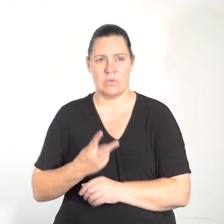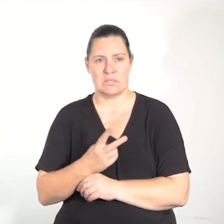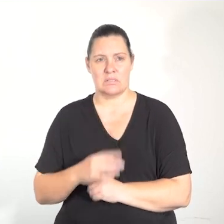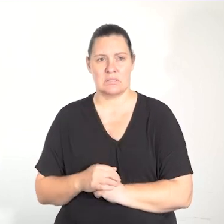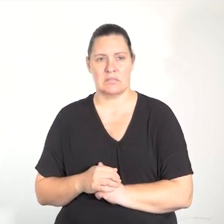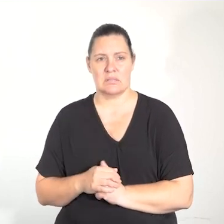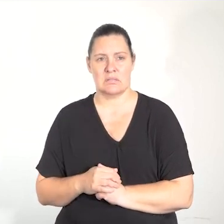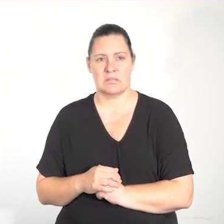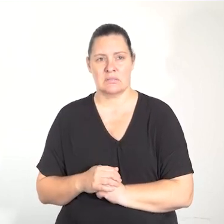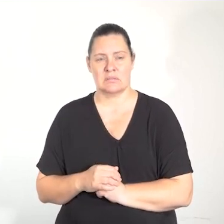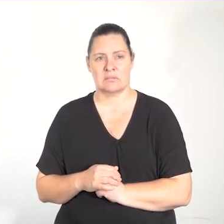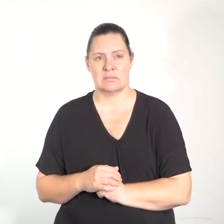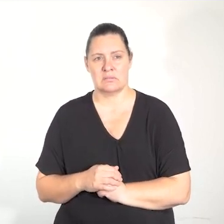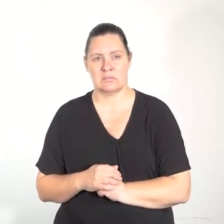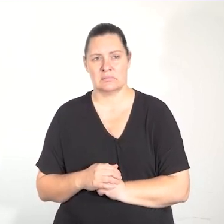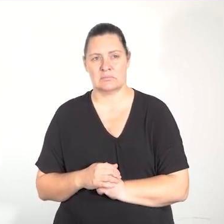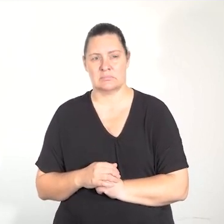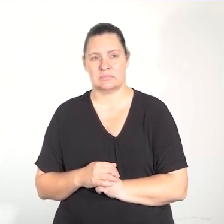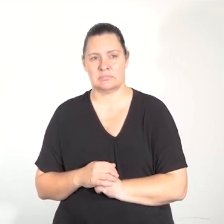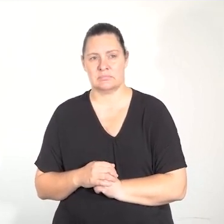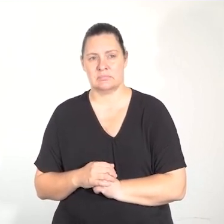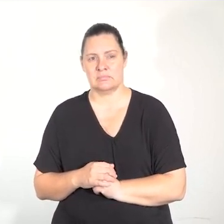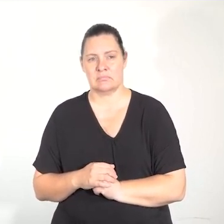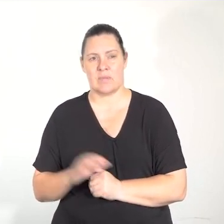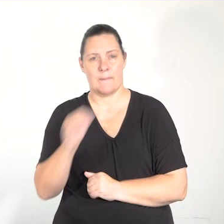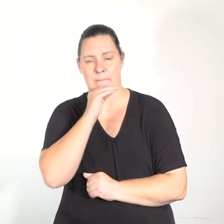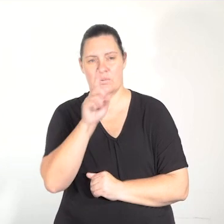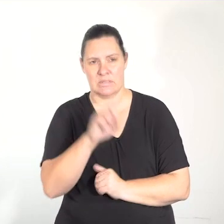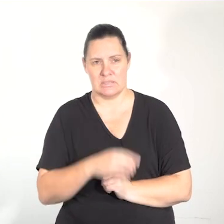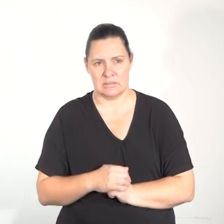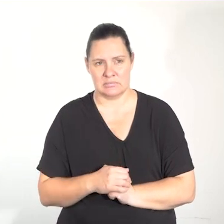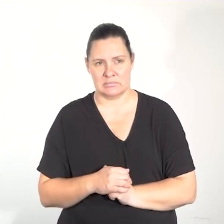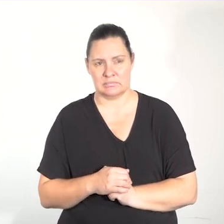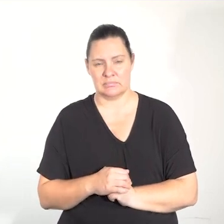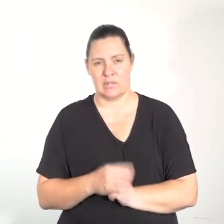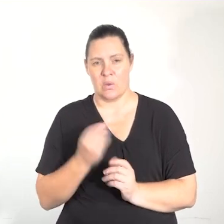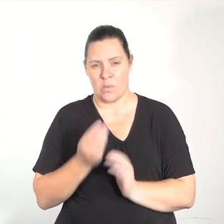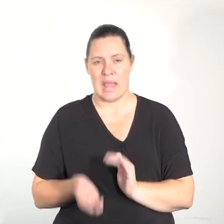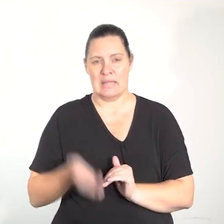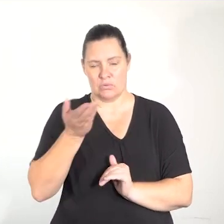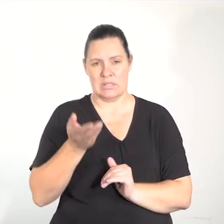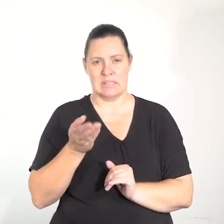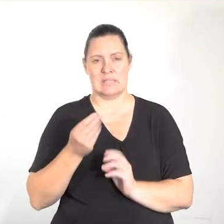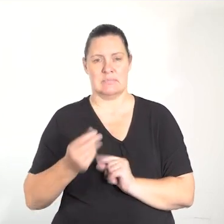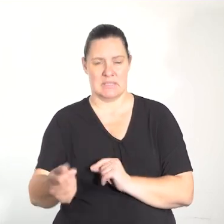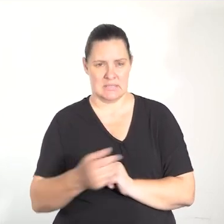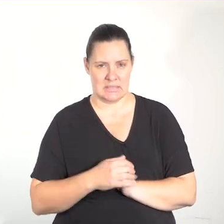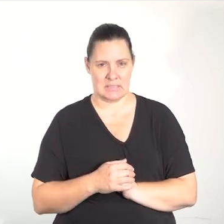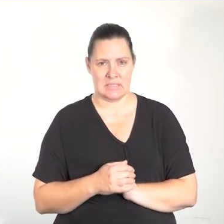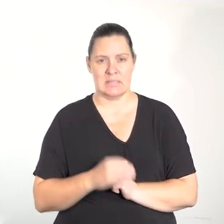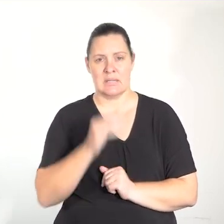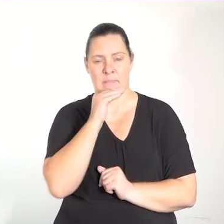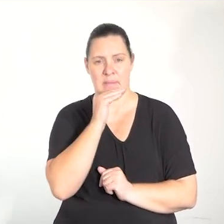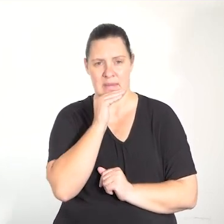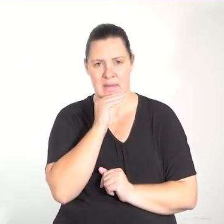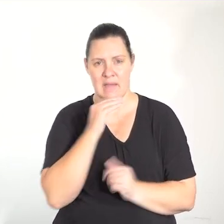2 hours. Let's look at what this means. We did increase the speed, right? So